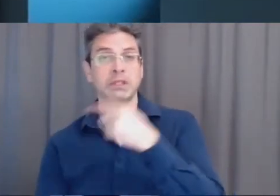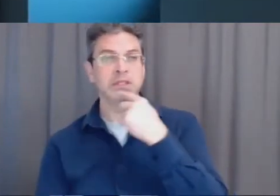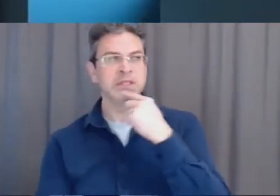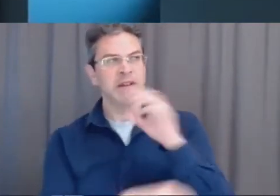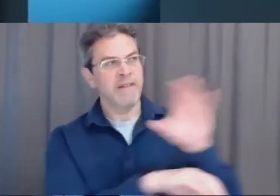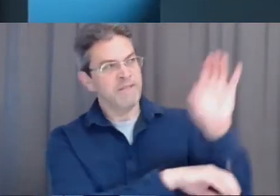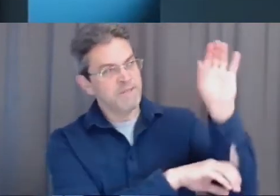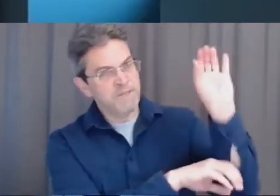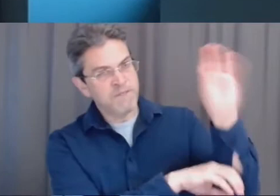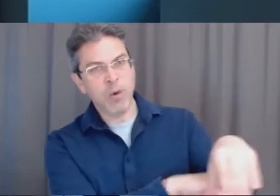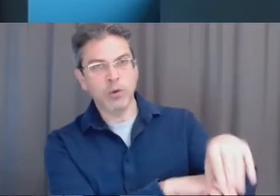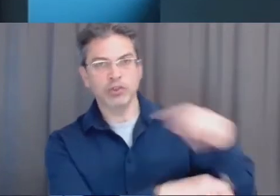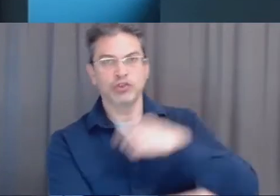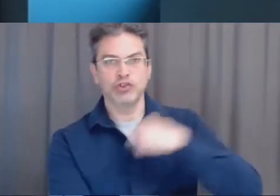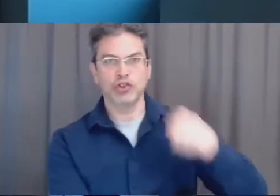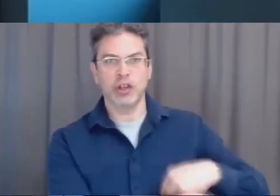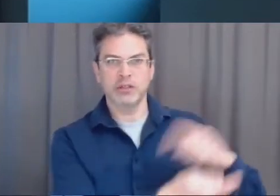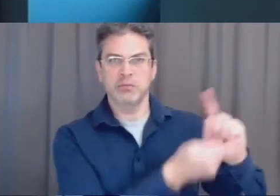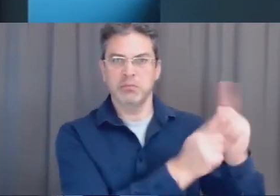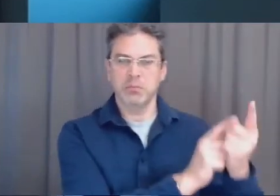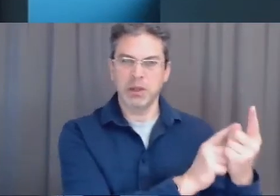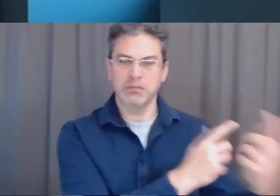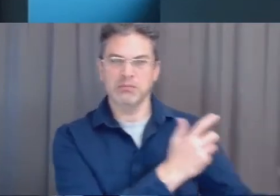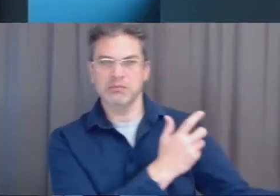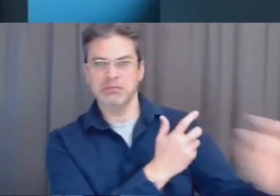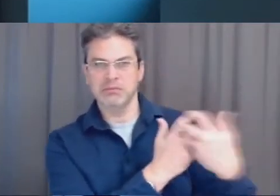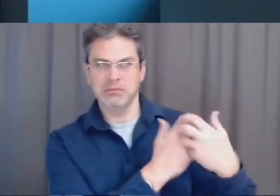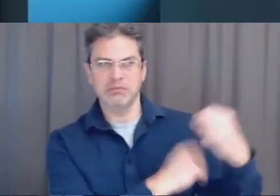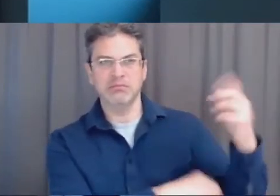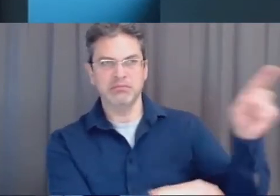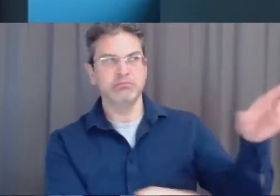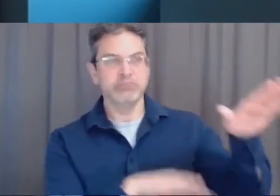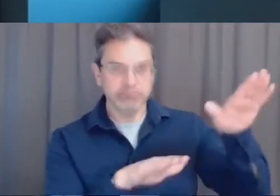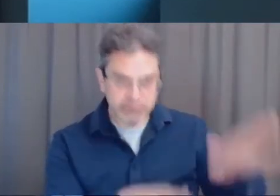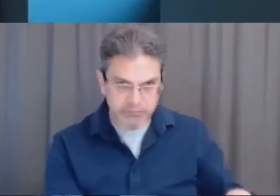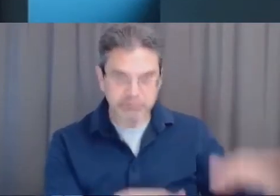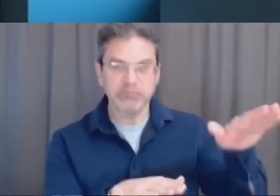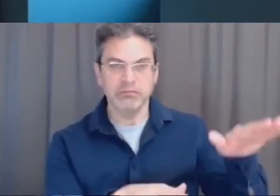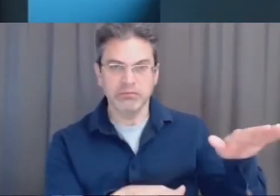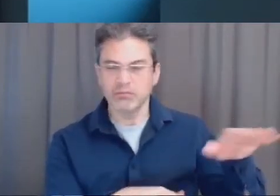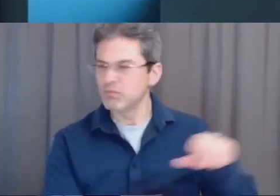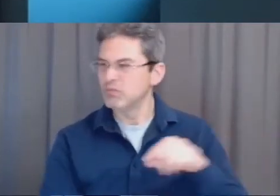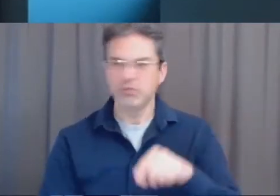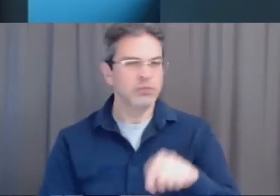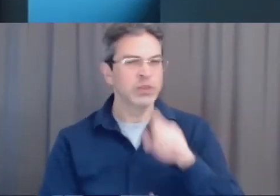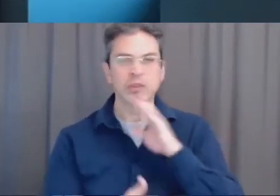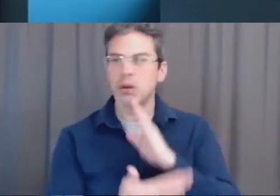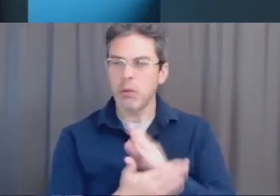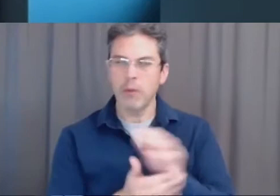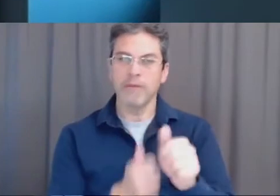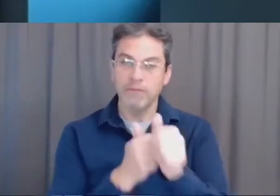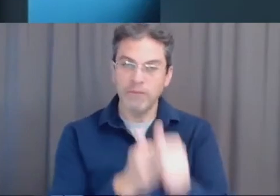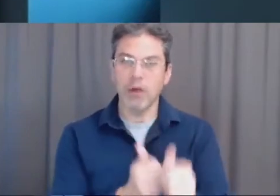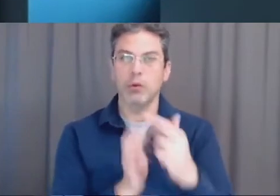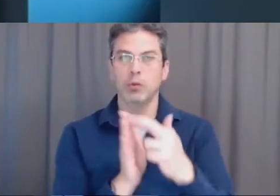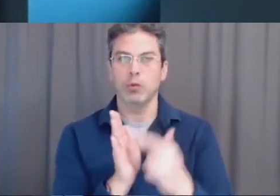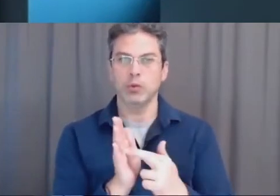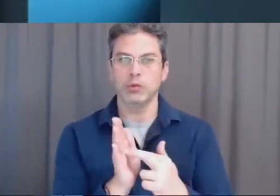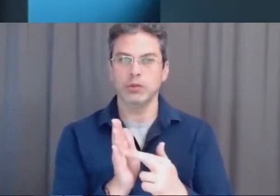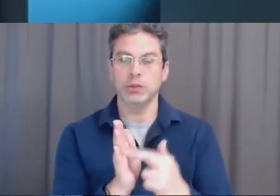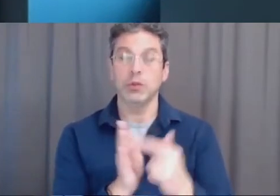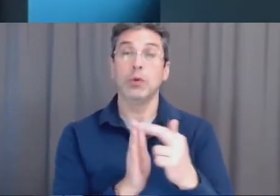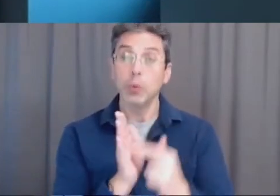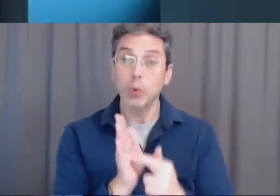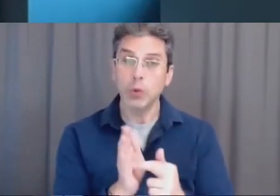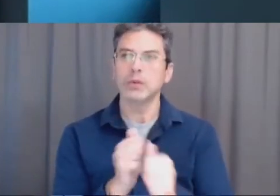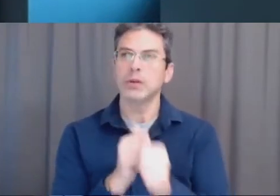talking about establishing and upholding and strengthening rules, and he's talking about working with allies to do that. And within that